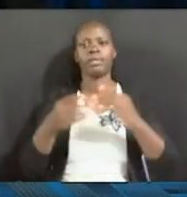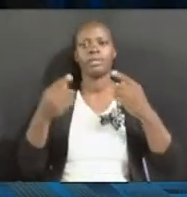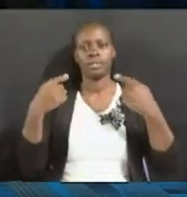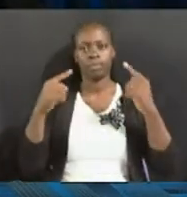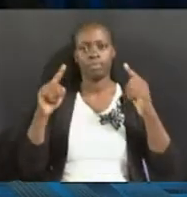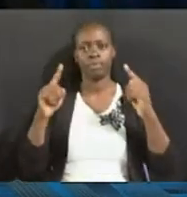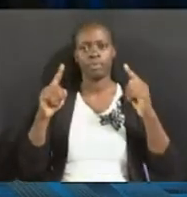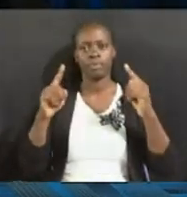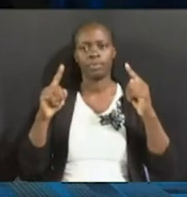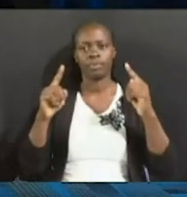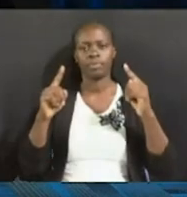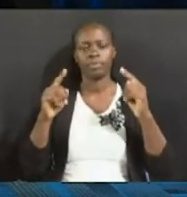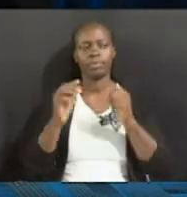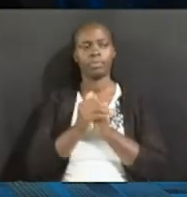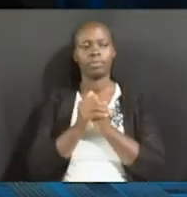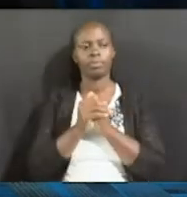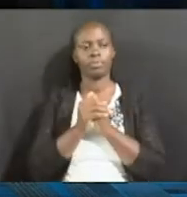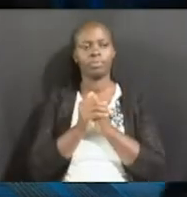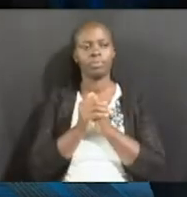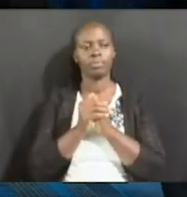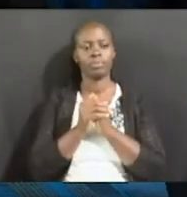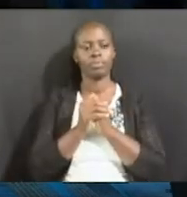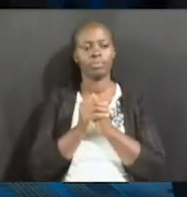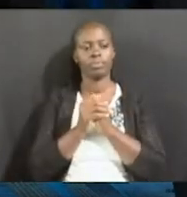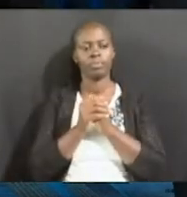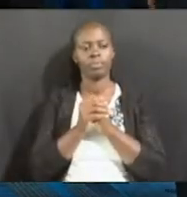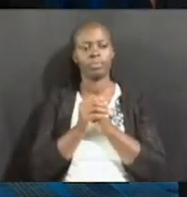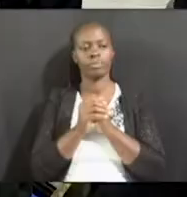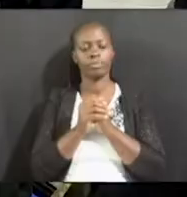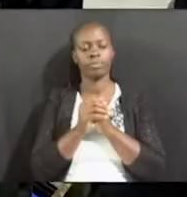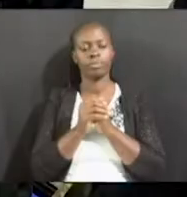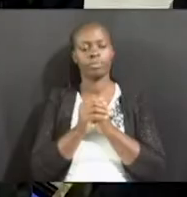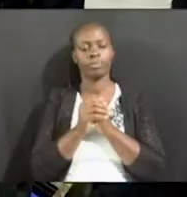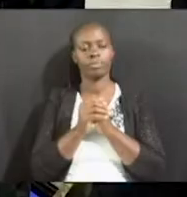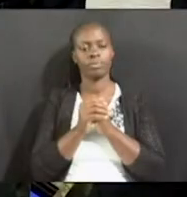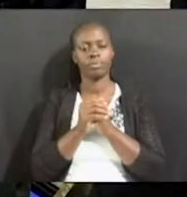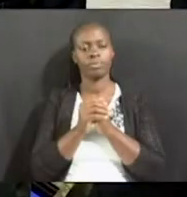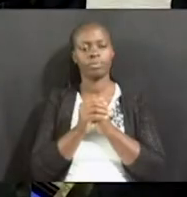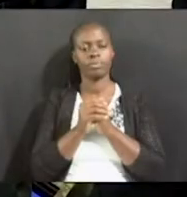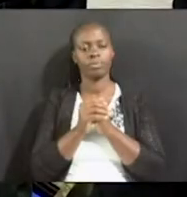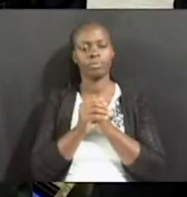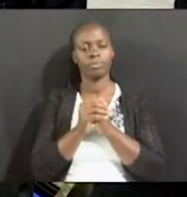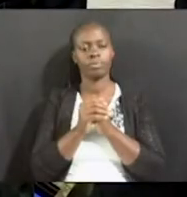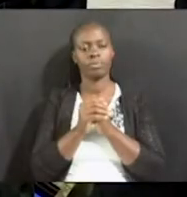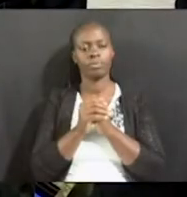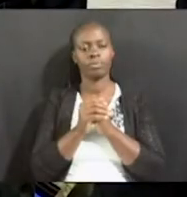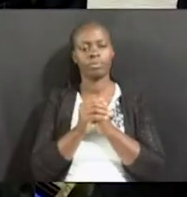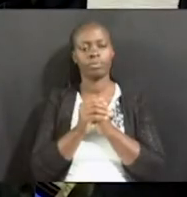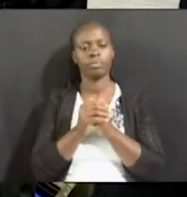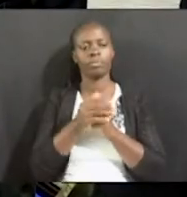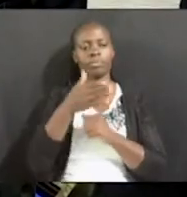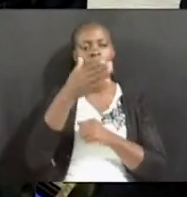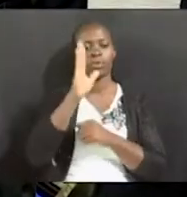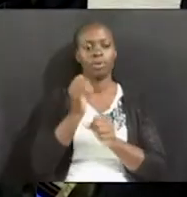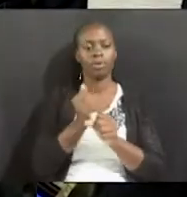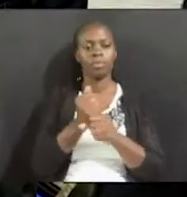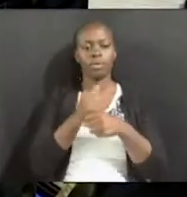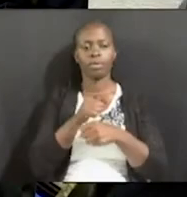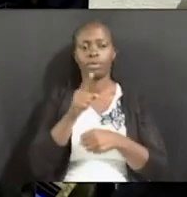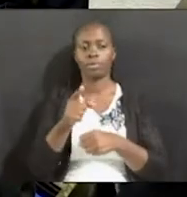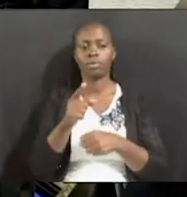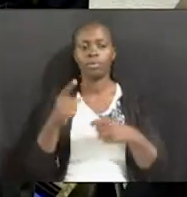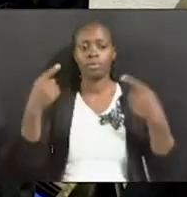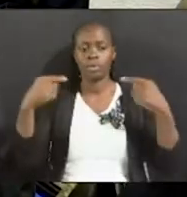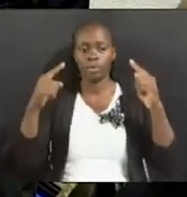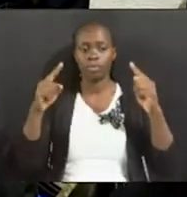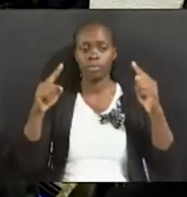pray for those who want God to make them champions. So if you want God to make you a champion, just come. Just